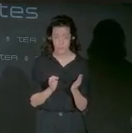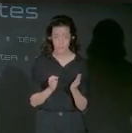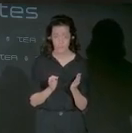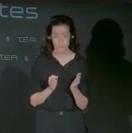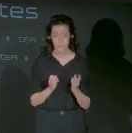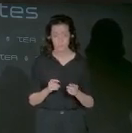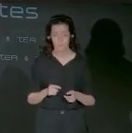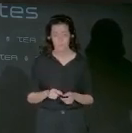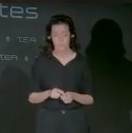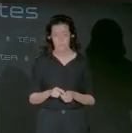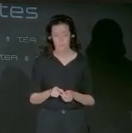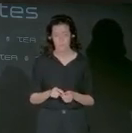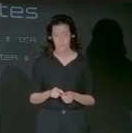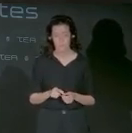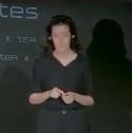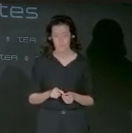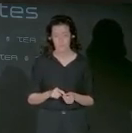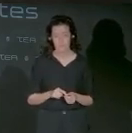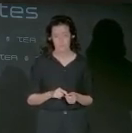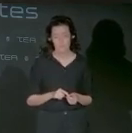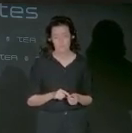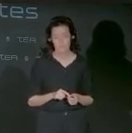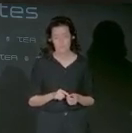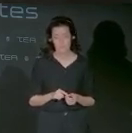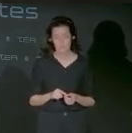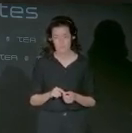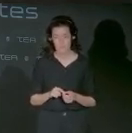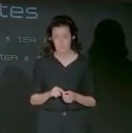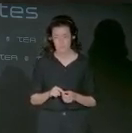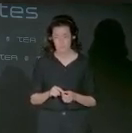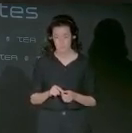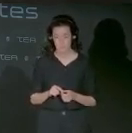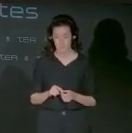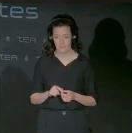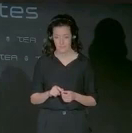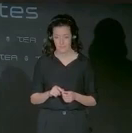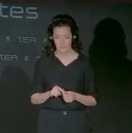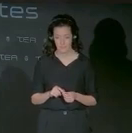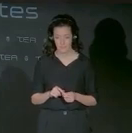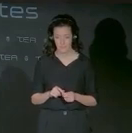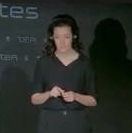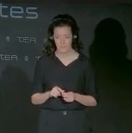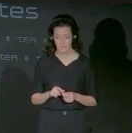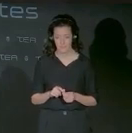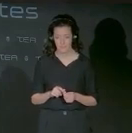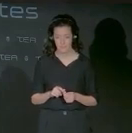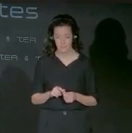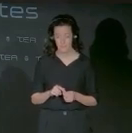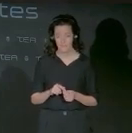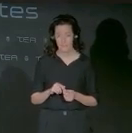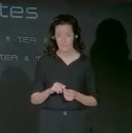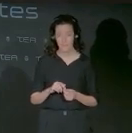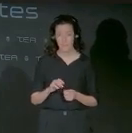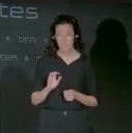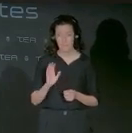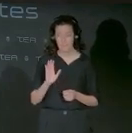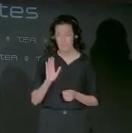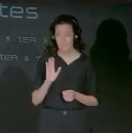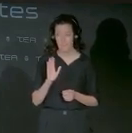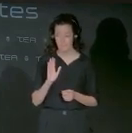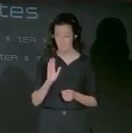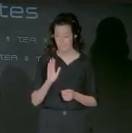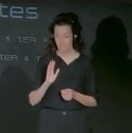makes it takes away some of what they might want to express. And all these rules that come in, they can be for